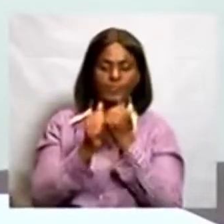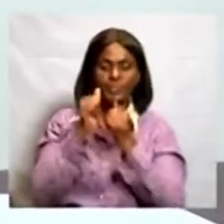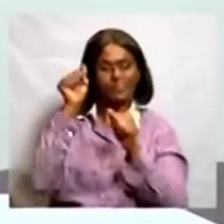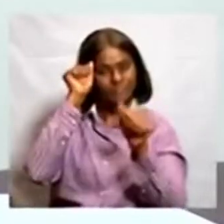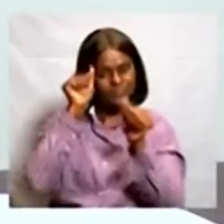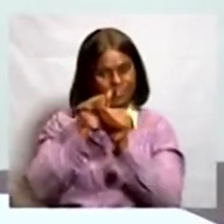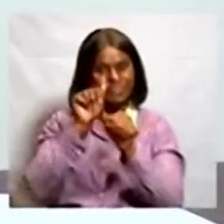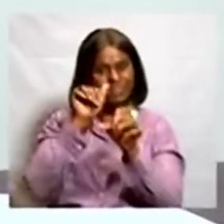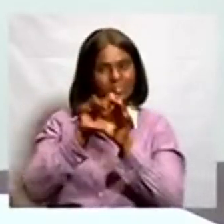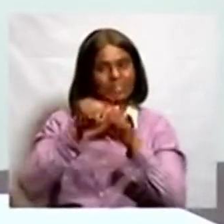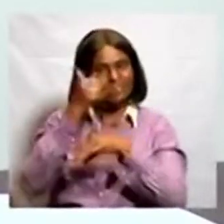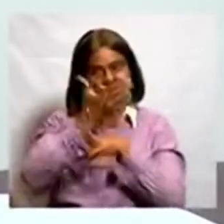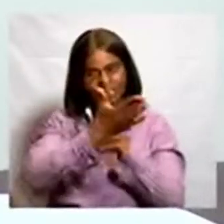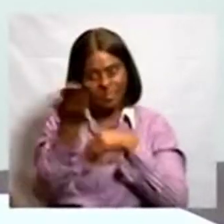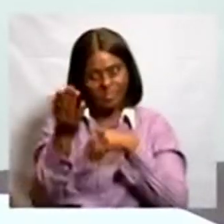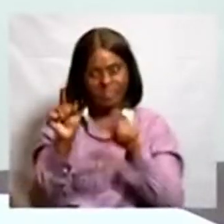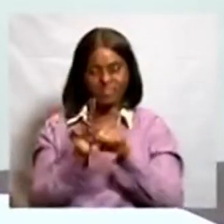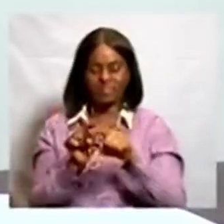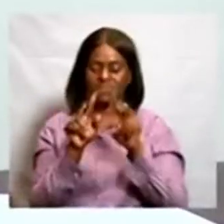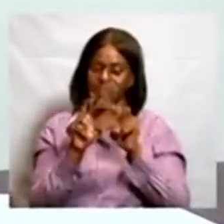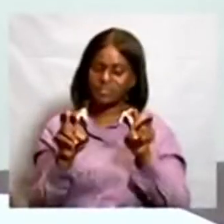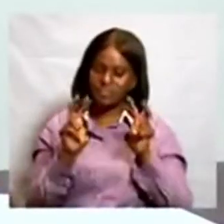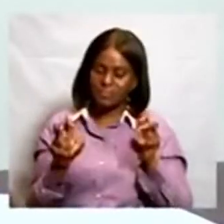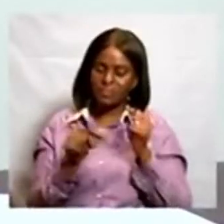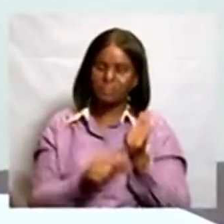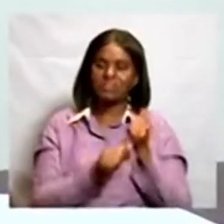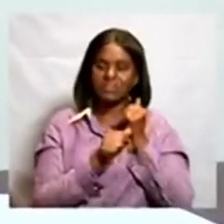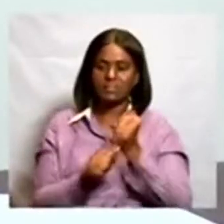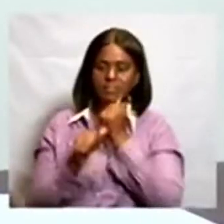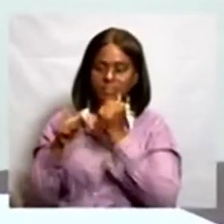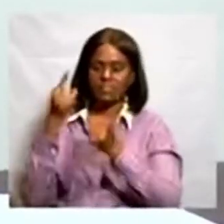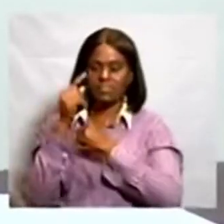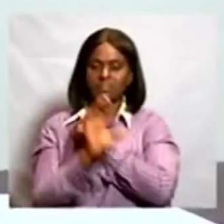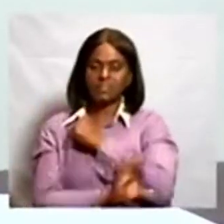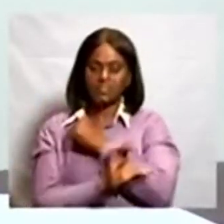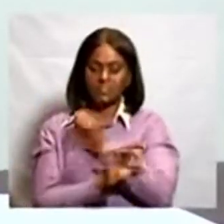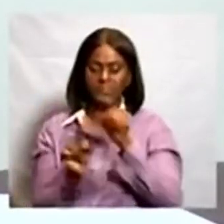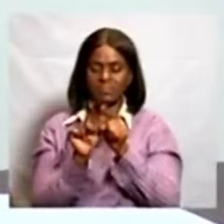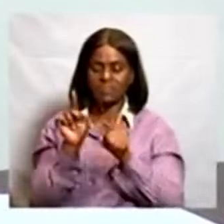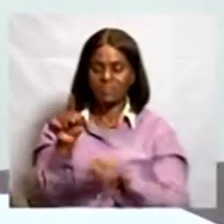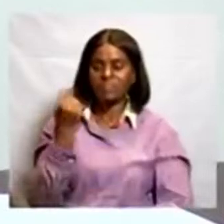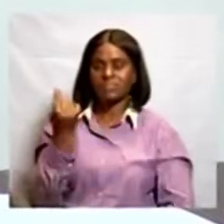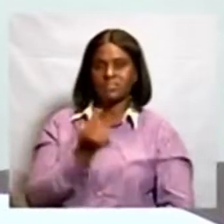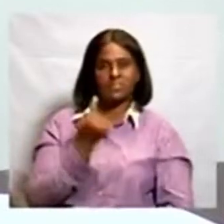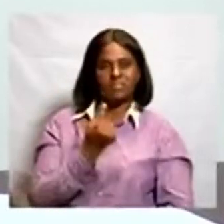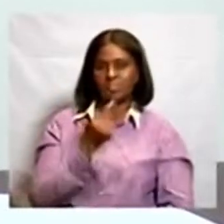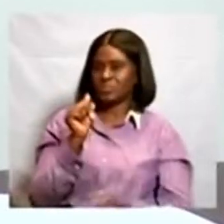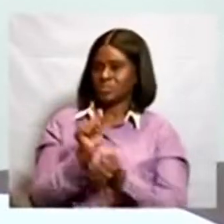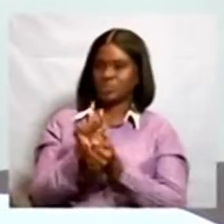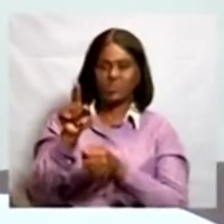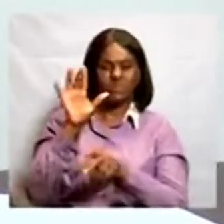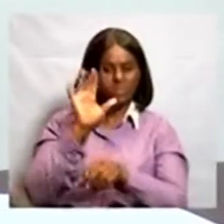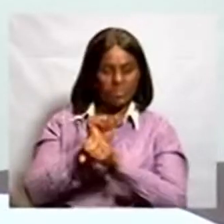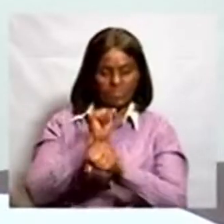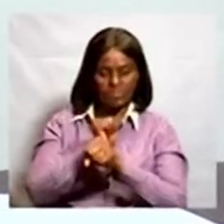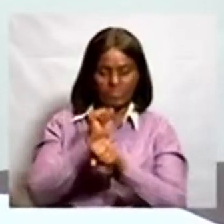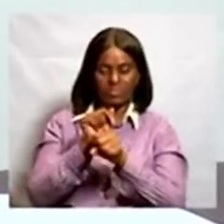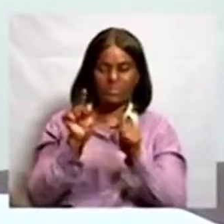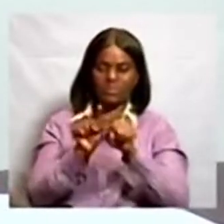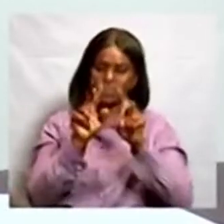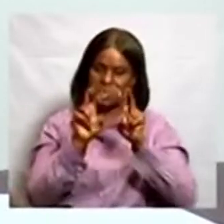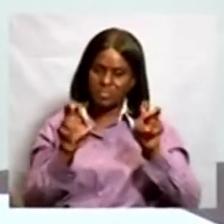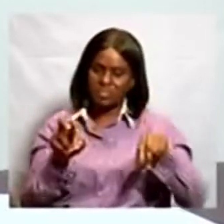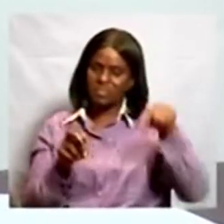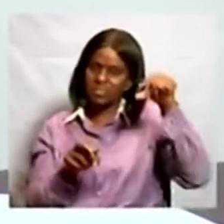out there as the verification agency for the country, and it's the only one with the mandate to verify